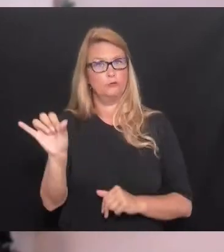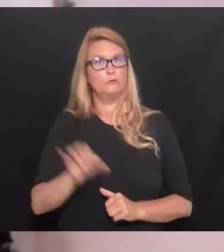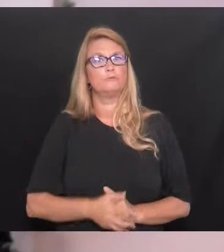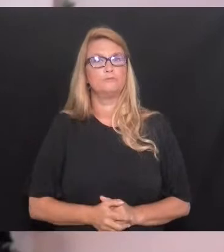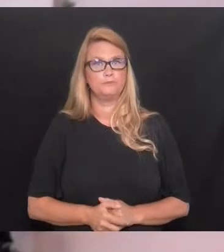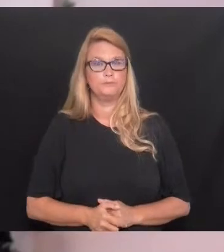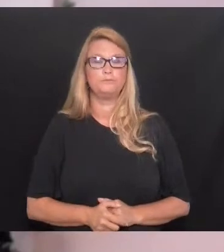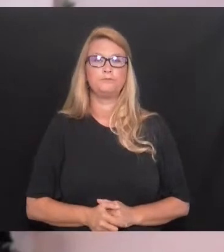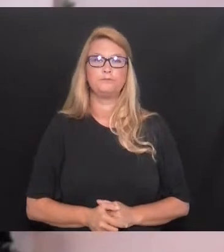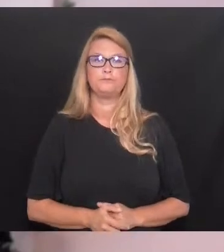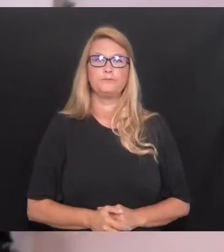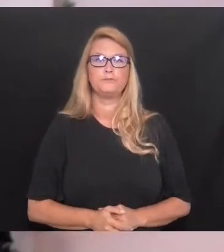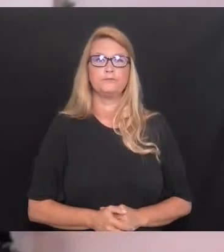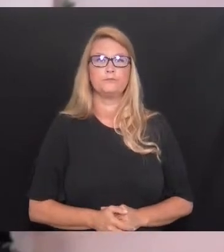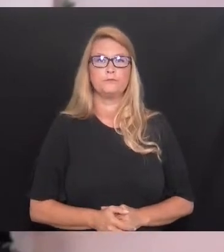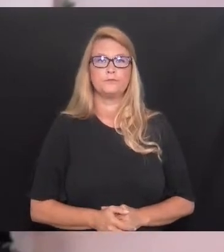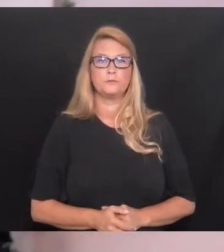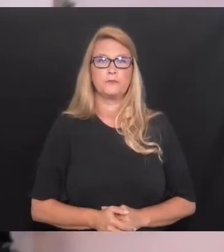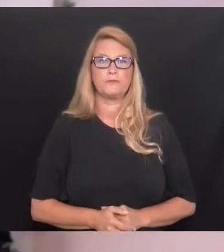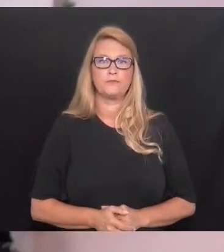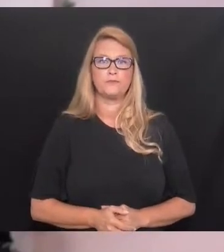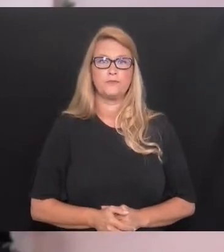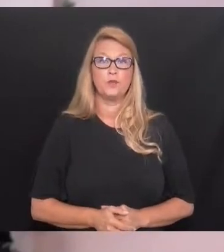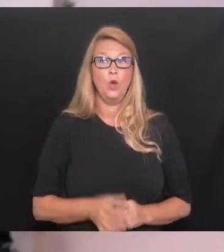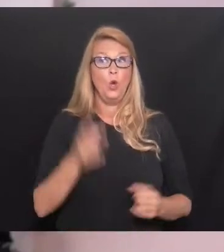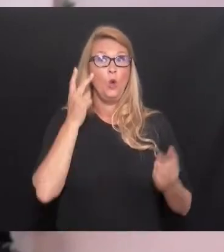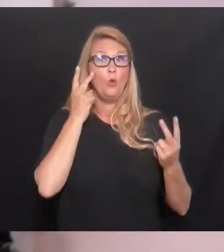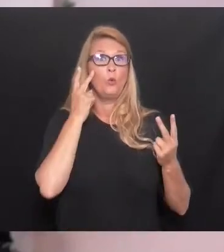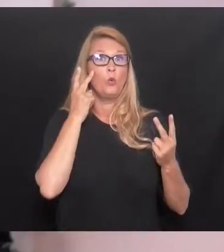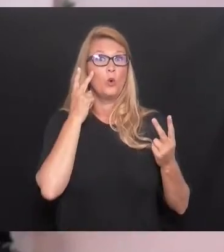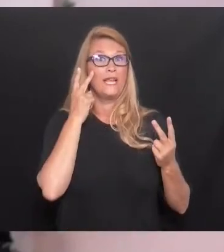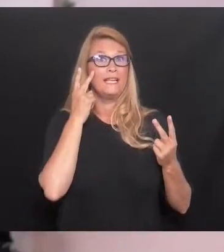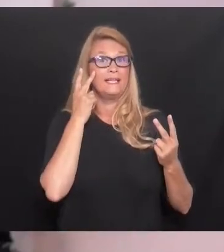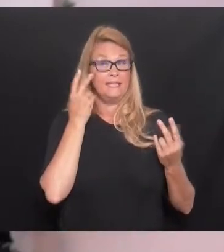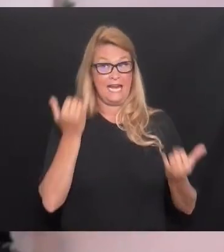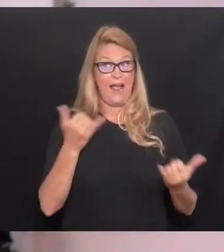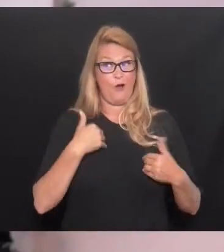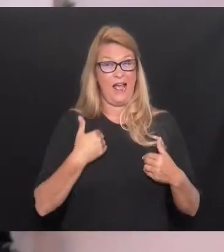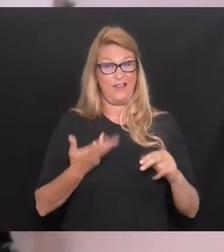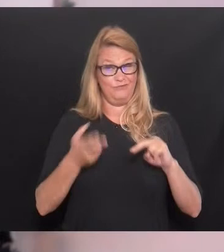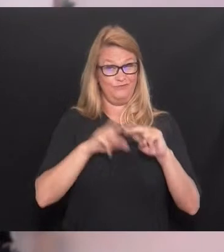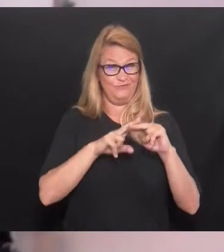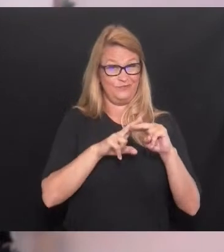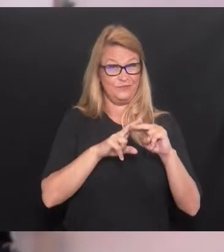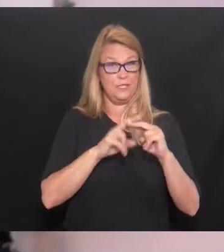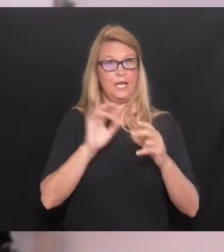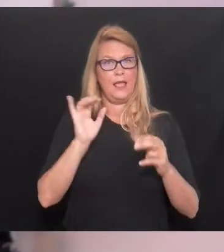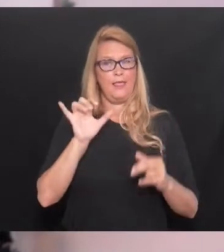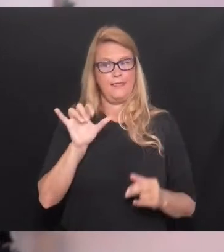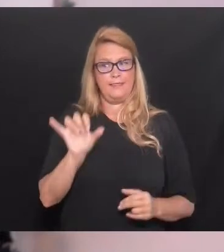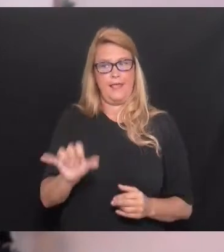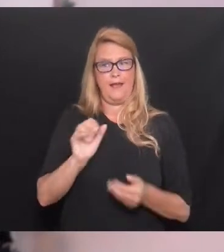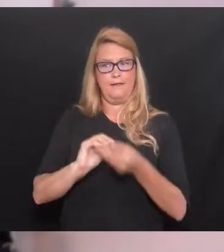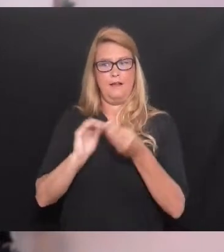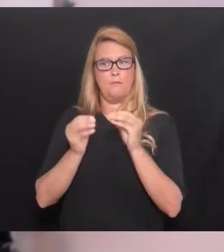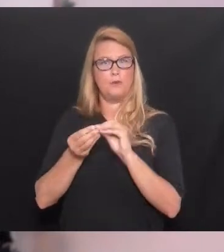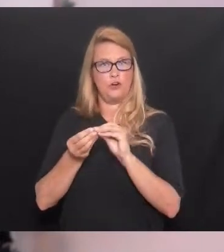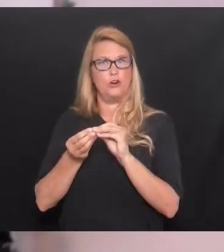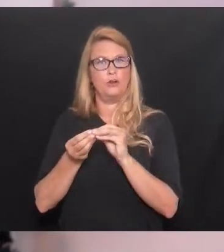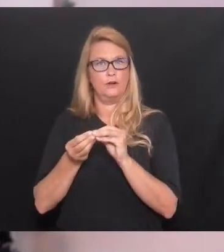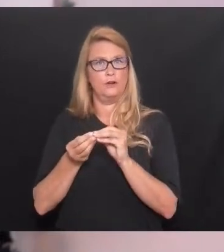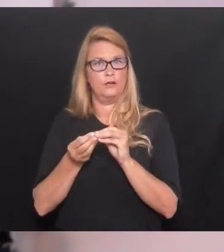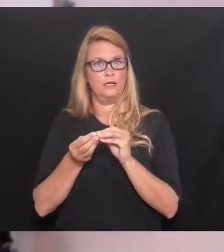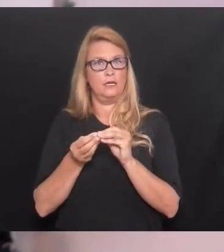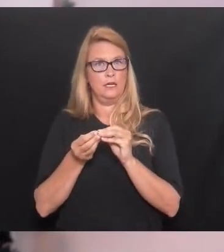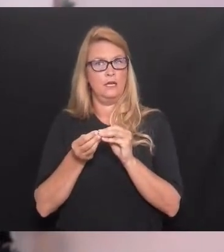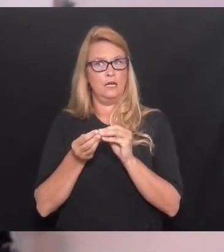although we have found more cases than we did before, that the true reflection of the number of cases